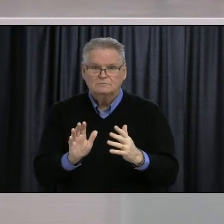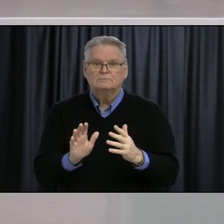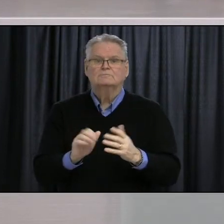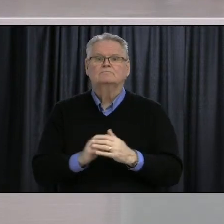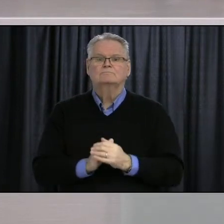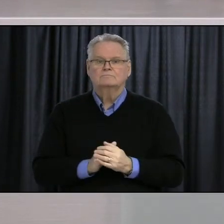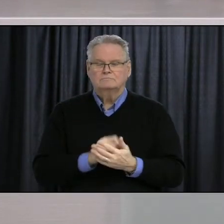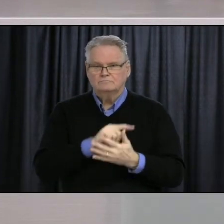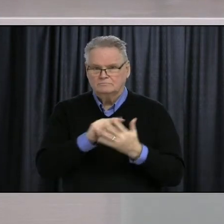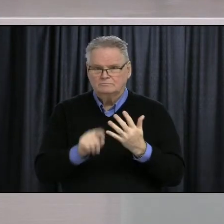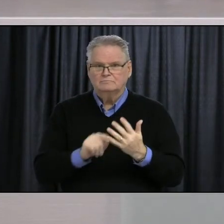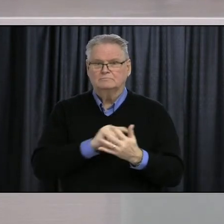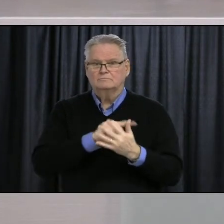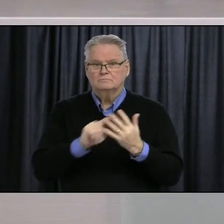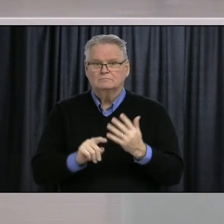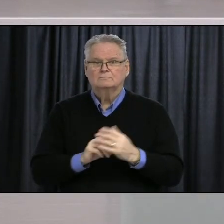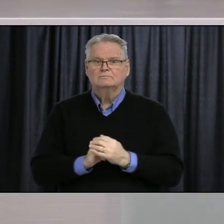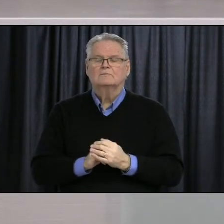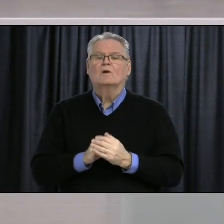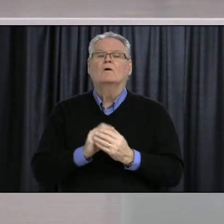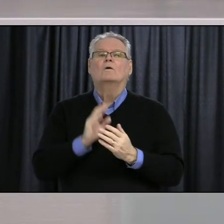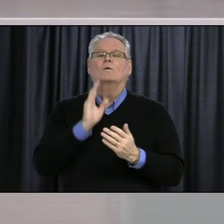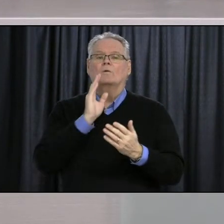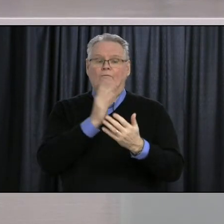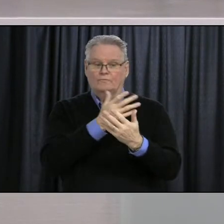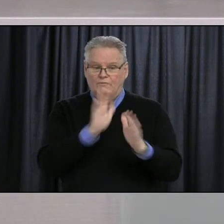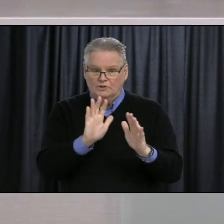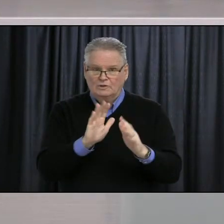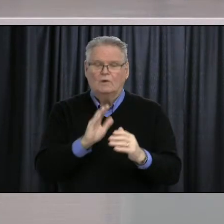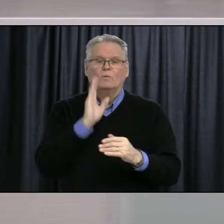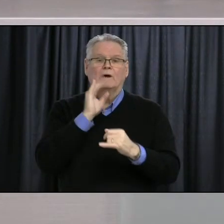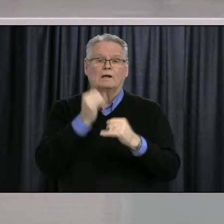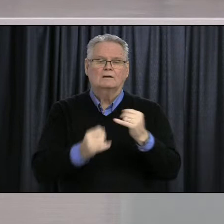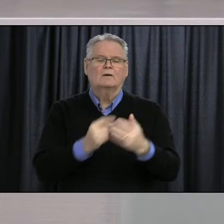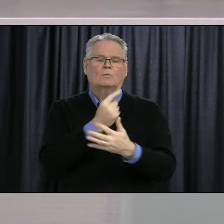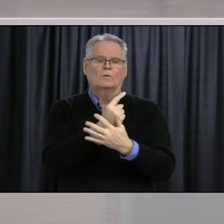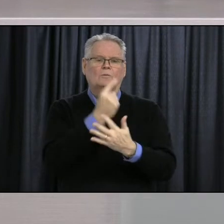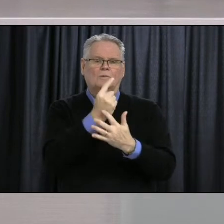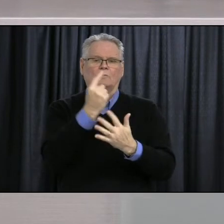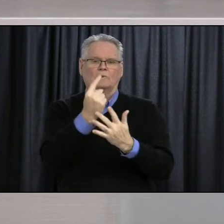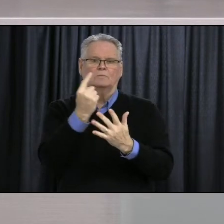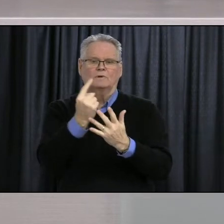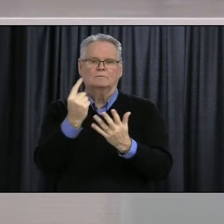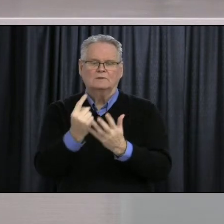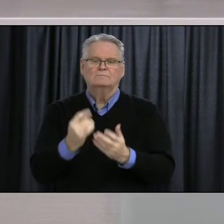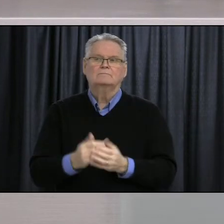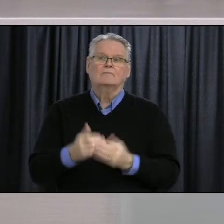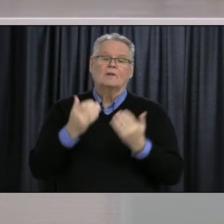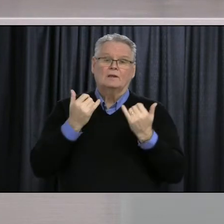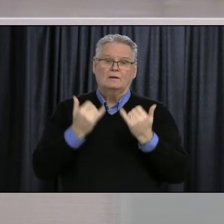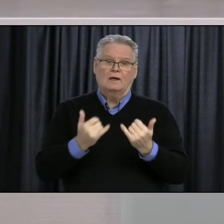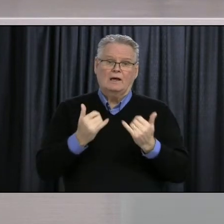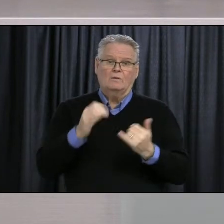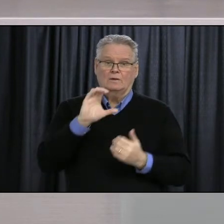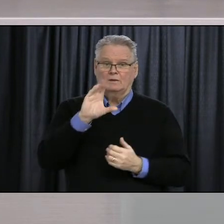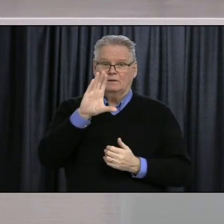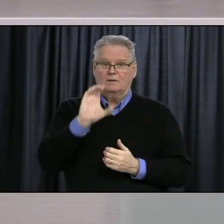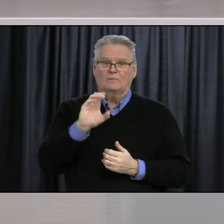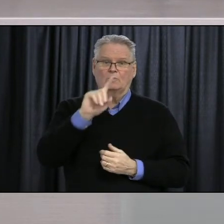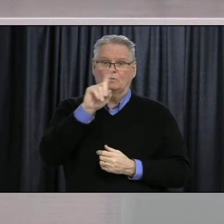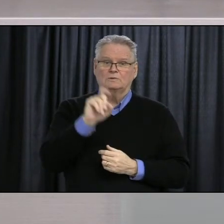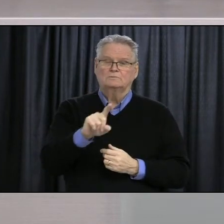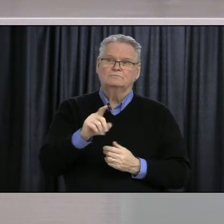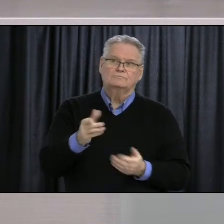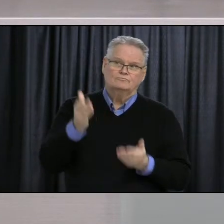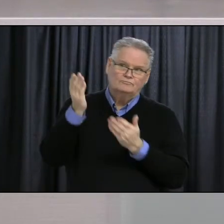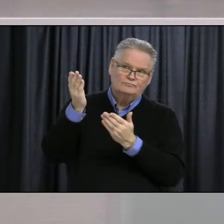first questions are from Peter Cowan with CBC. Please go ahead. Dr. Fitzgerald, the fact that the cluster in the